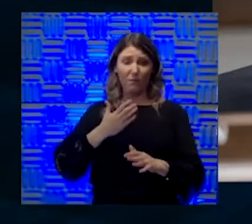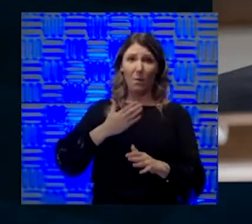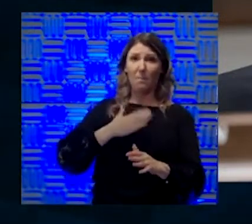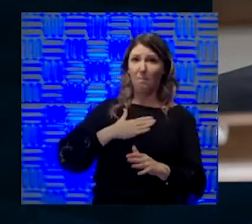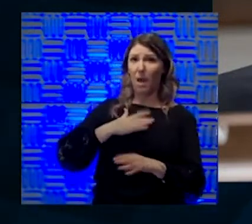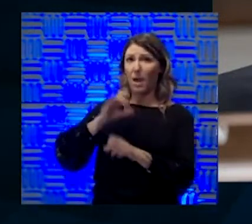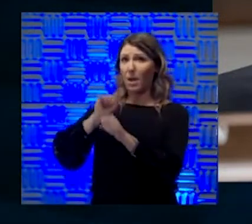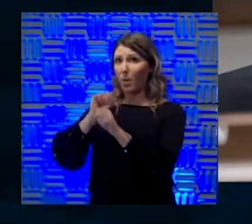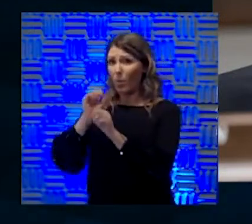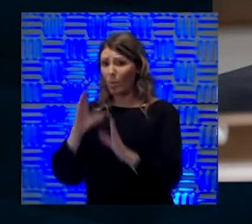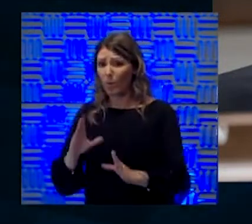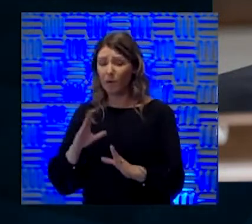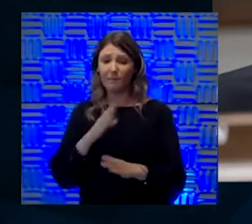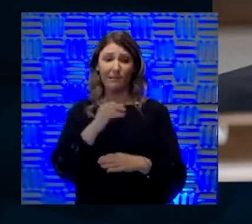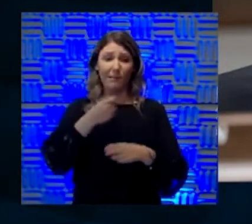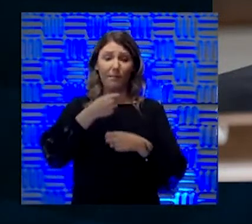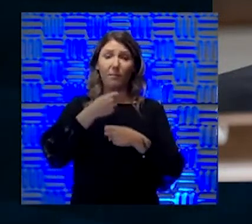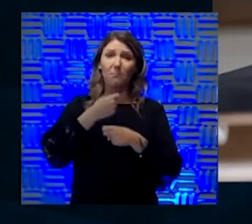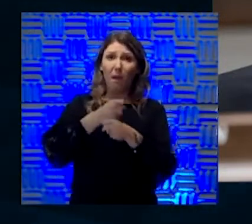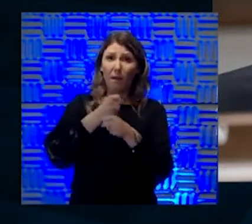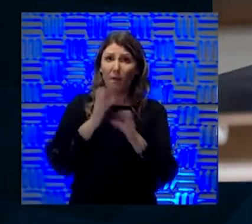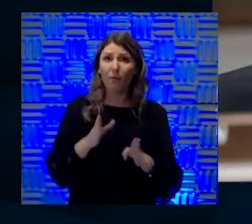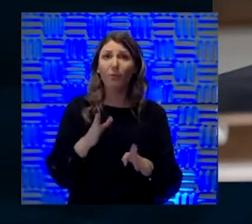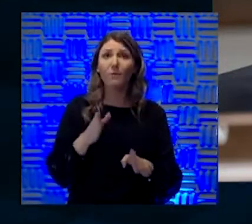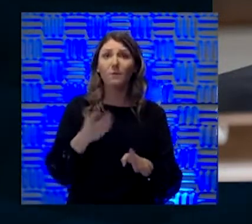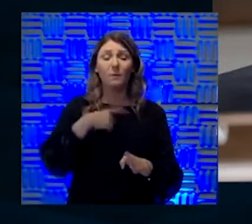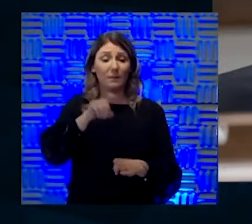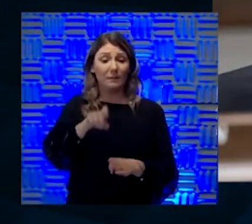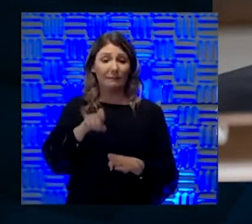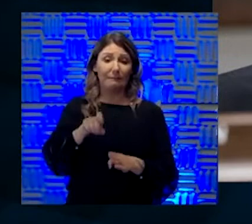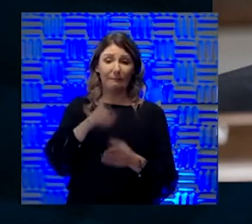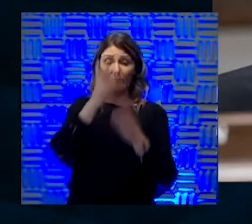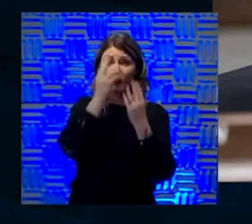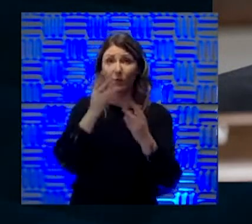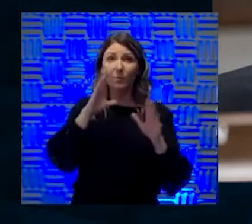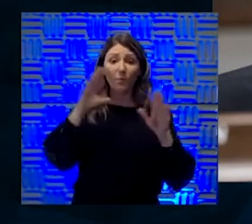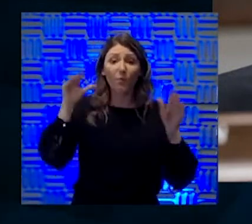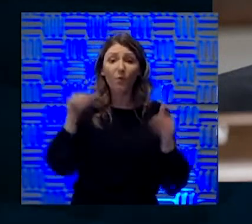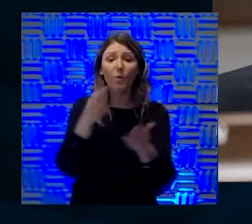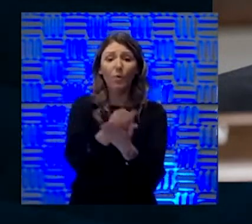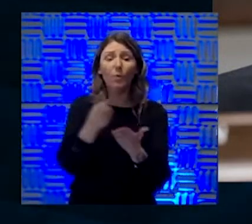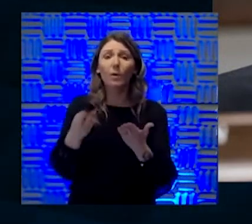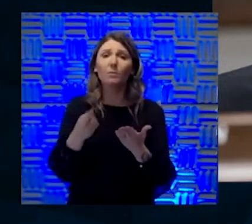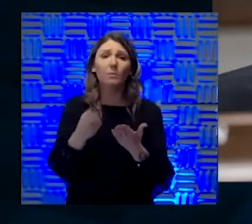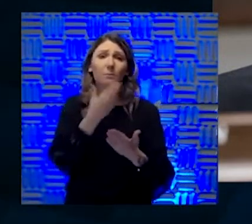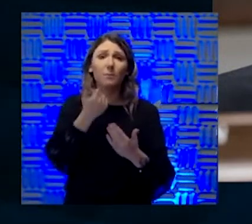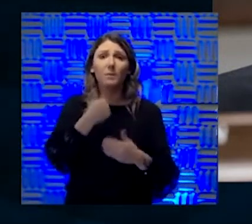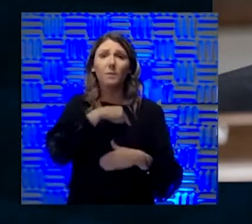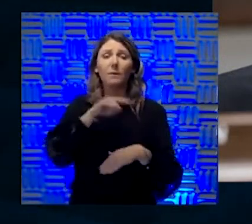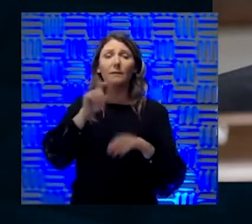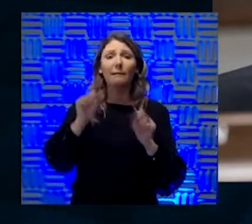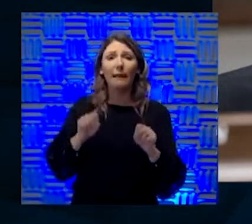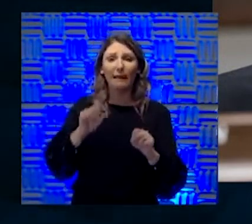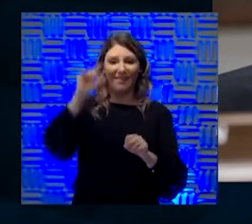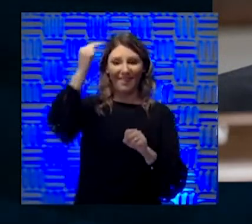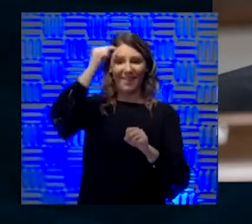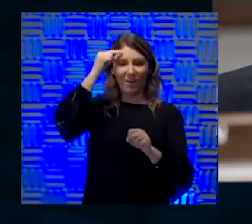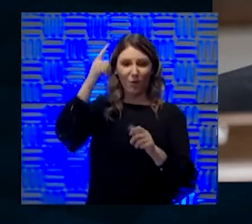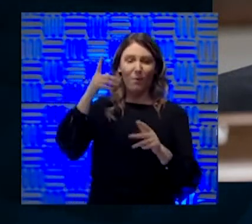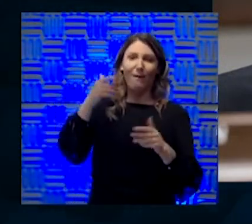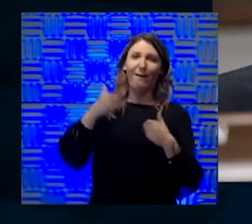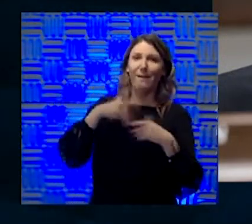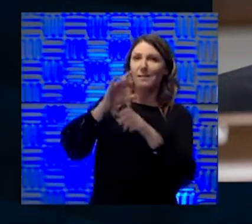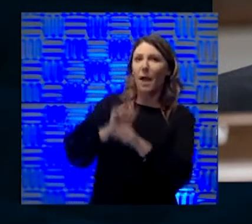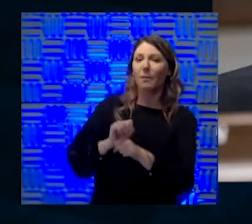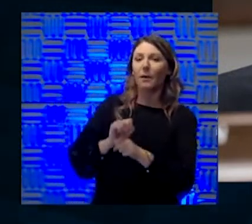makers. We need that information so that we can focus the resources in the best direction. Government often has the habit of just throwing money